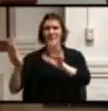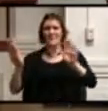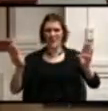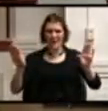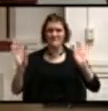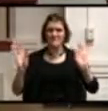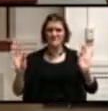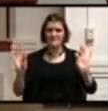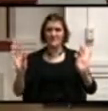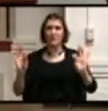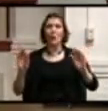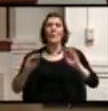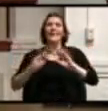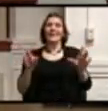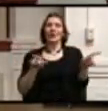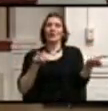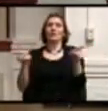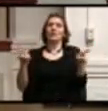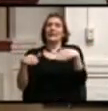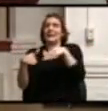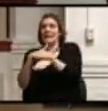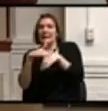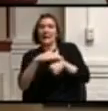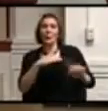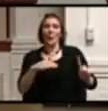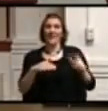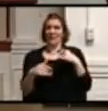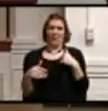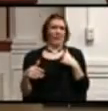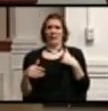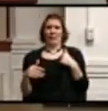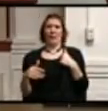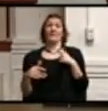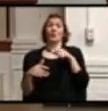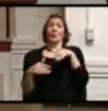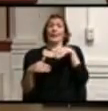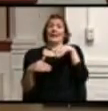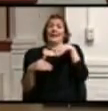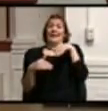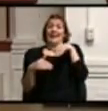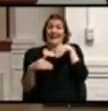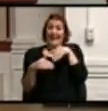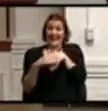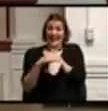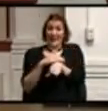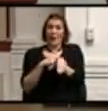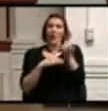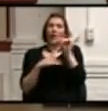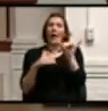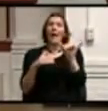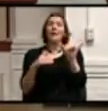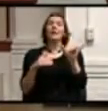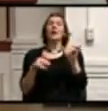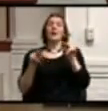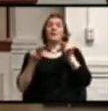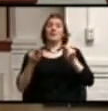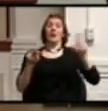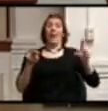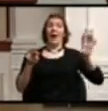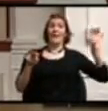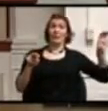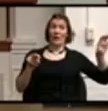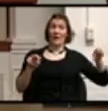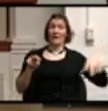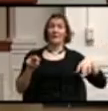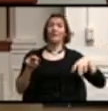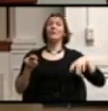and have signage to direct people. When you come in, you're going to be kind of facing this library, town hall, police, around the corner,